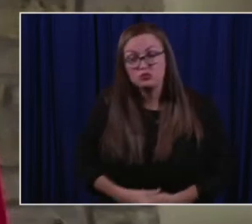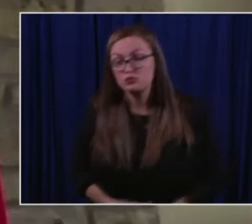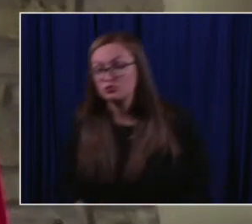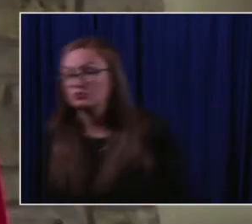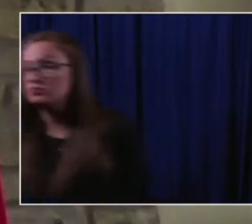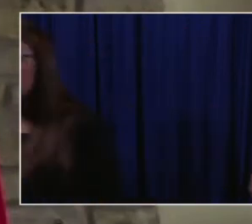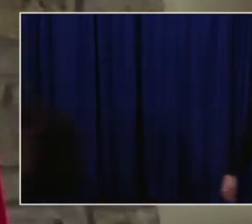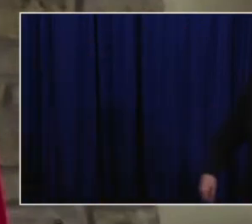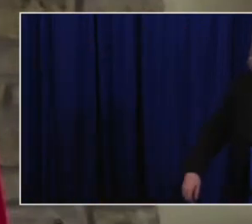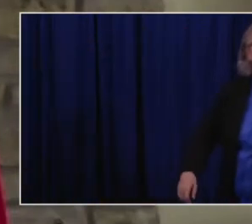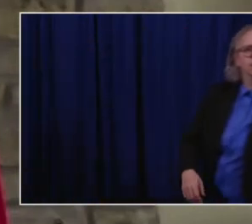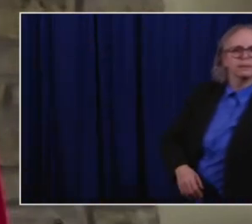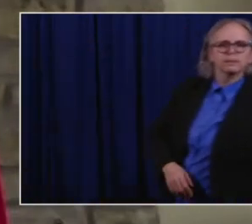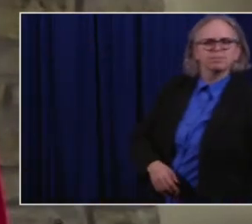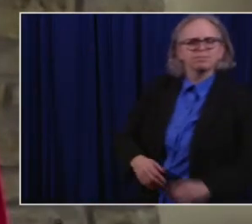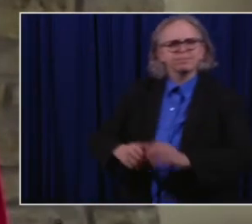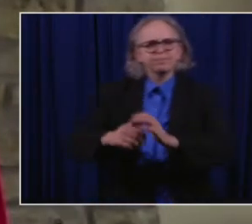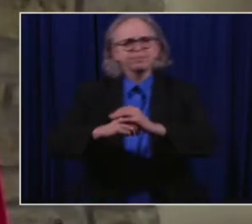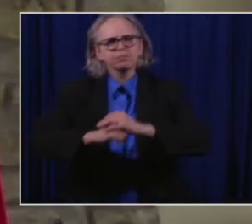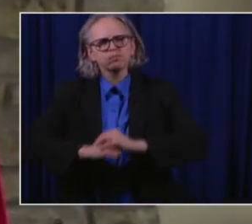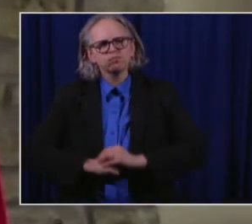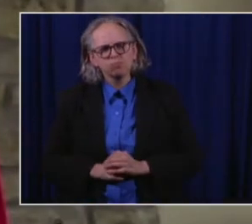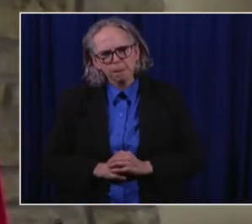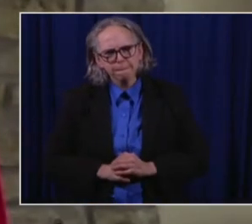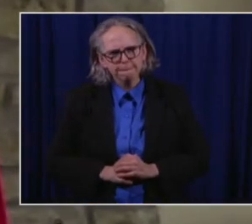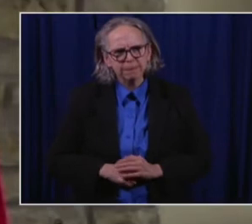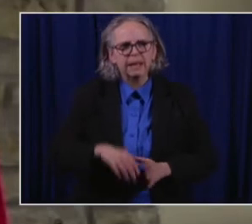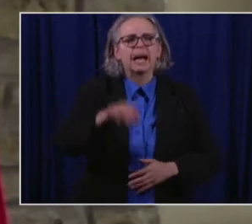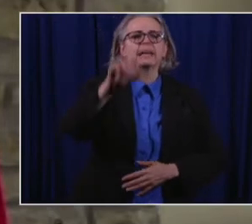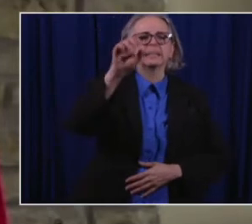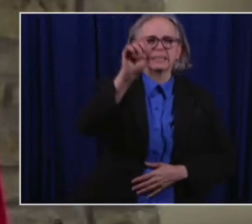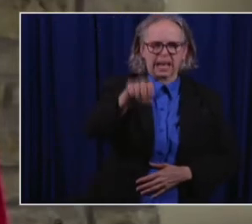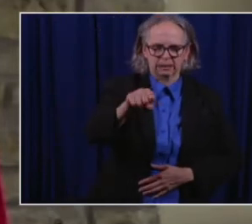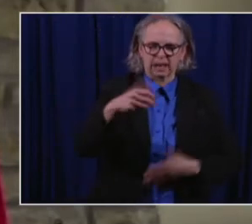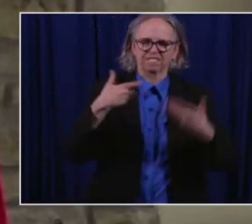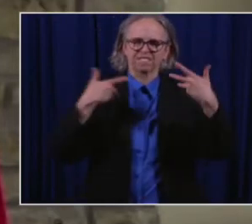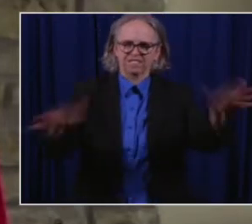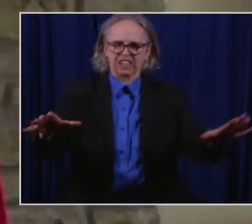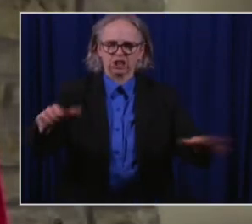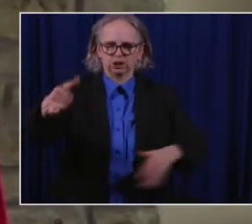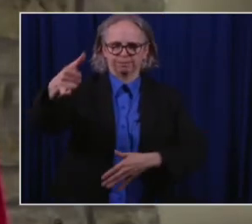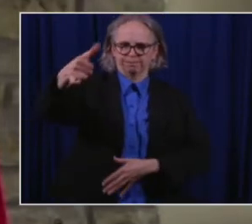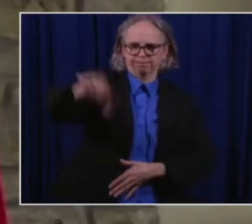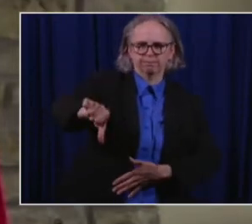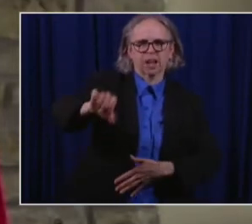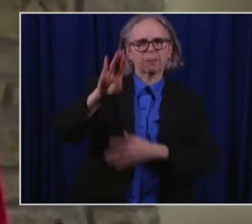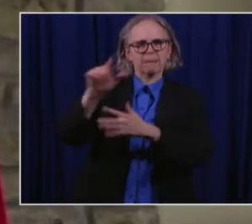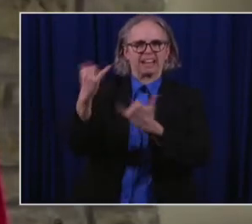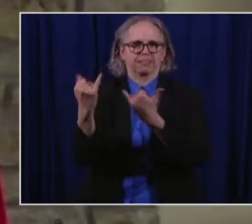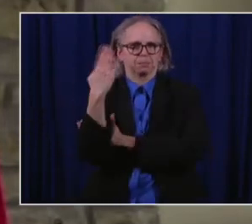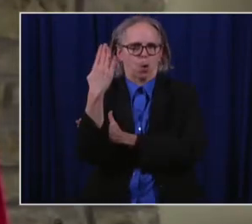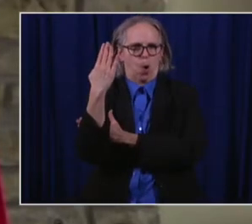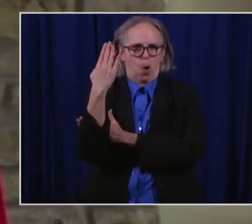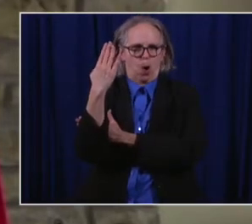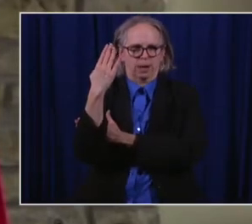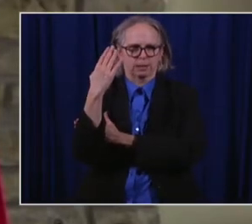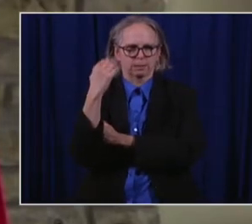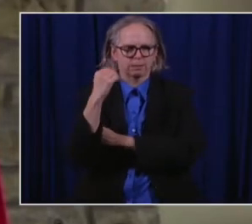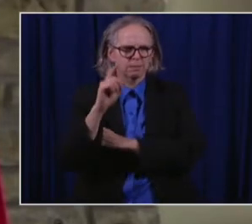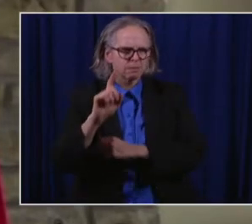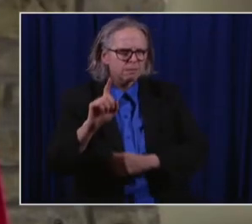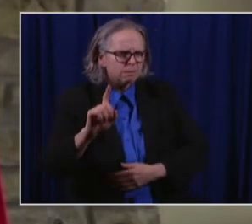Well, yes, I vetoed it this morning. If you haven't vetoed it, when is